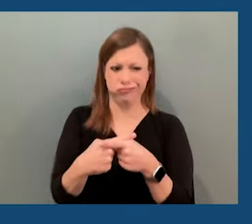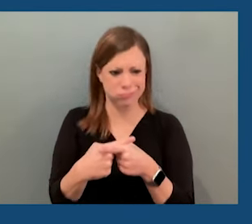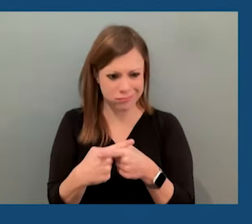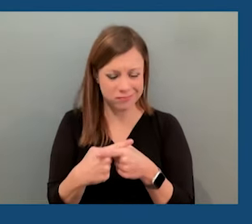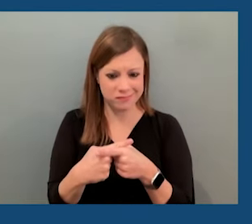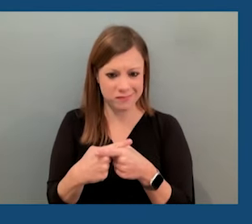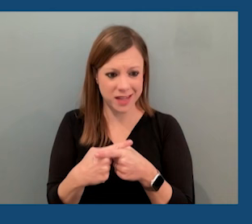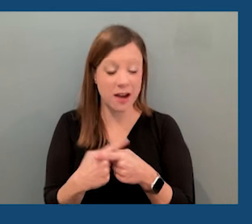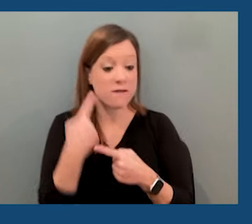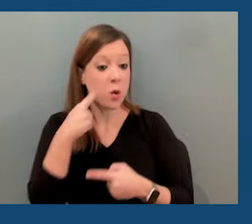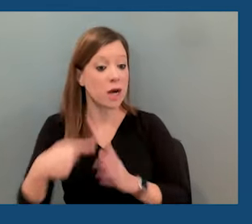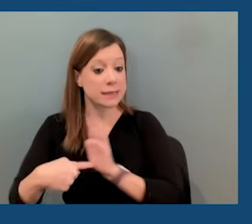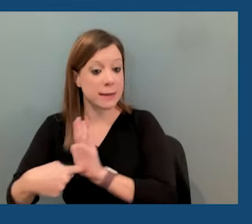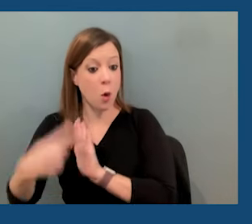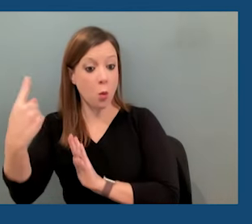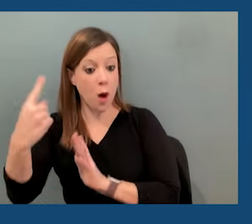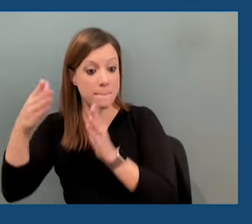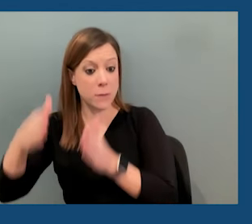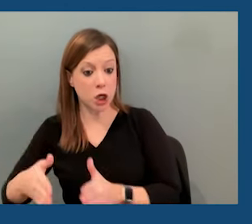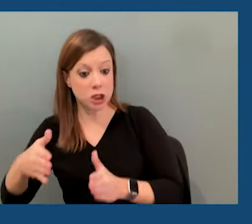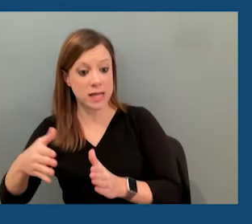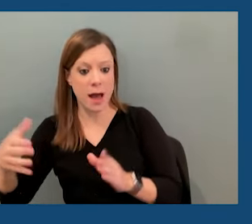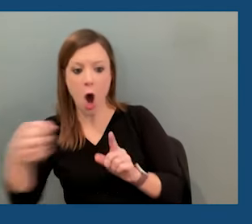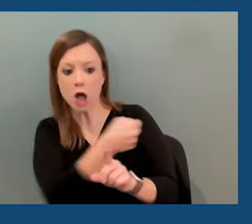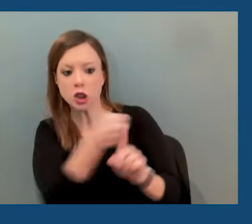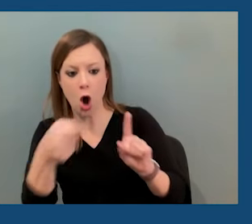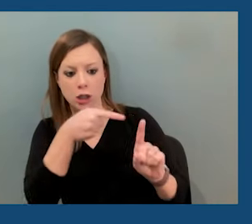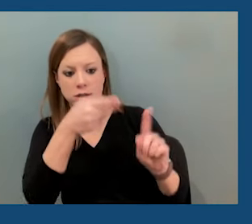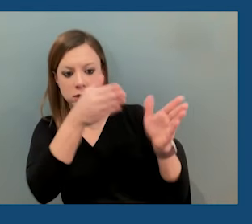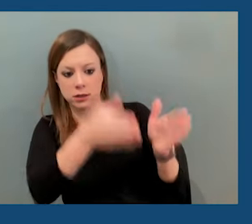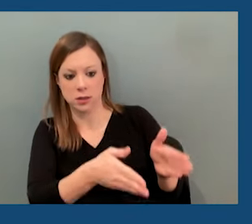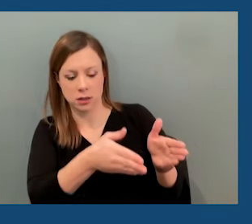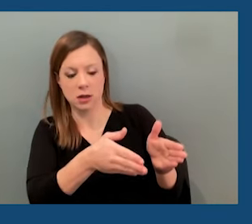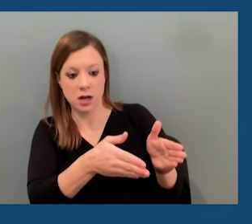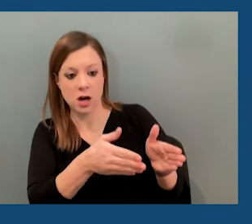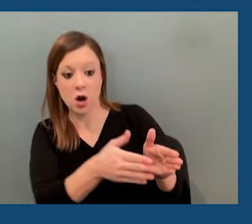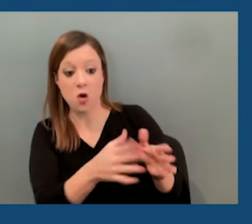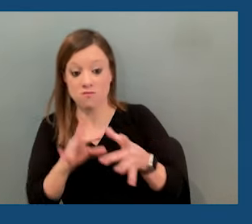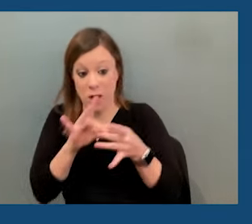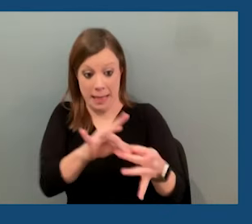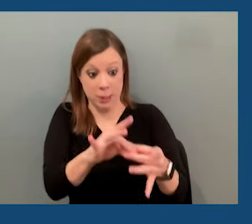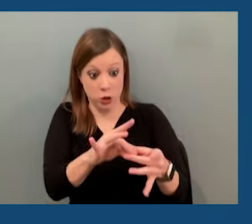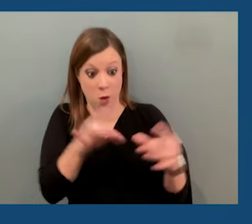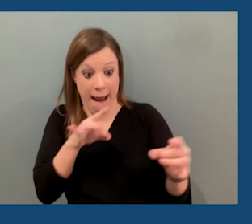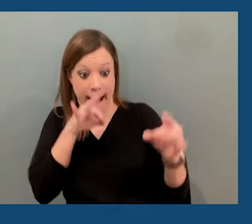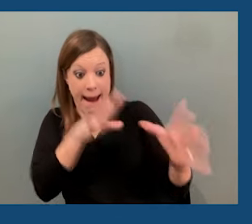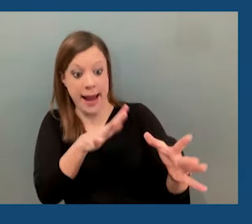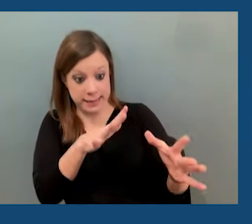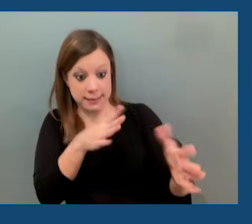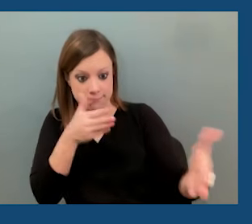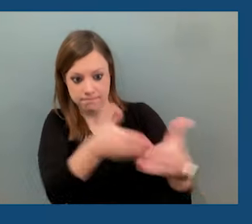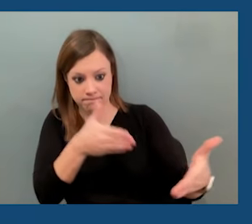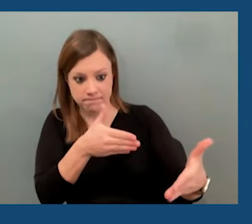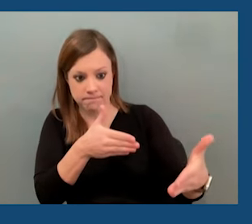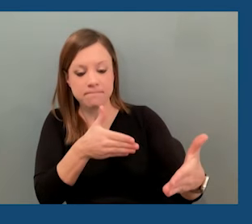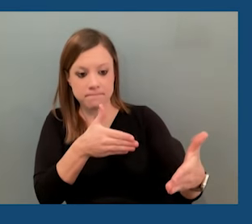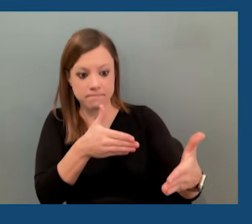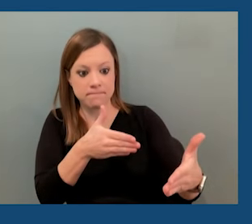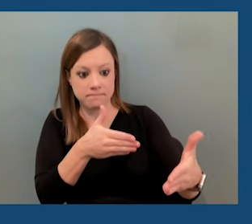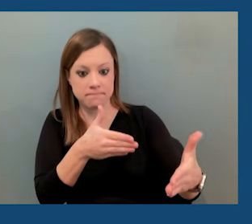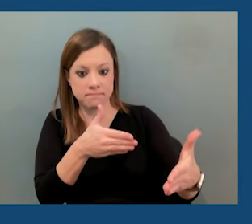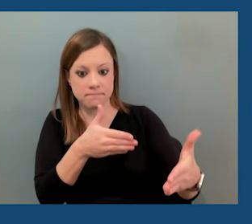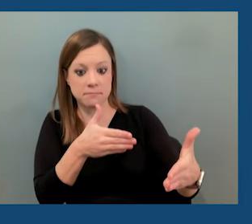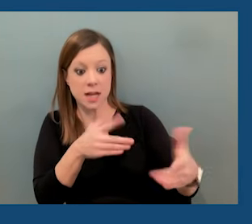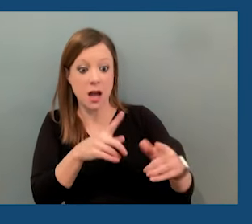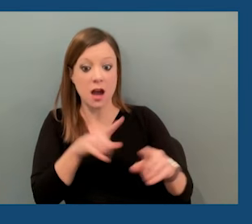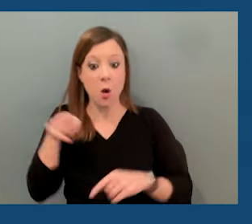person assaults an individual in an act of hate, and that's obviously apparent, but one person does